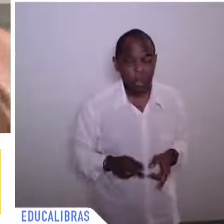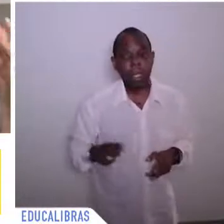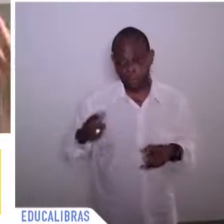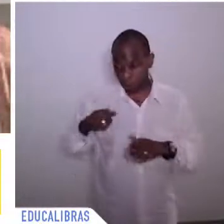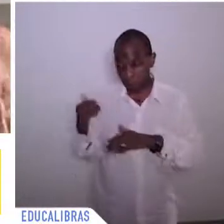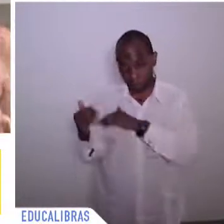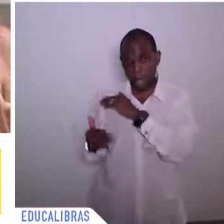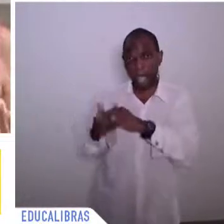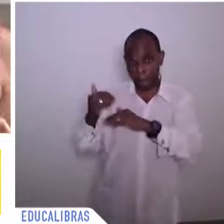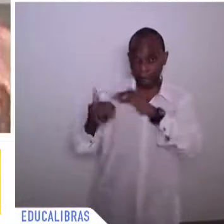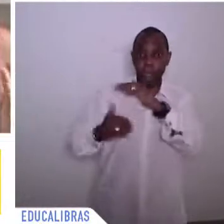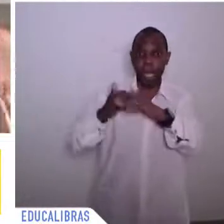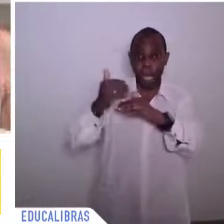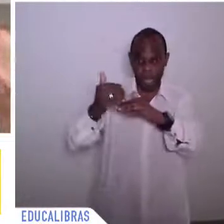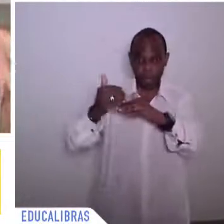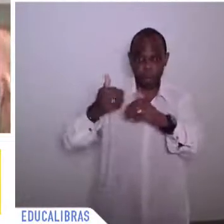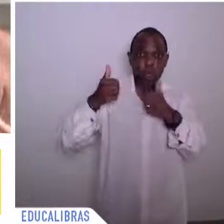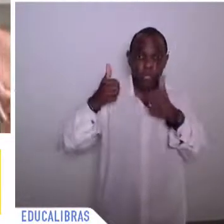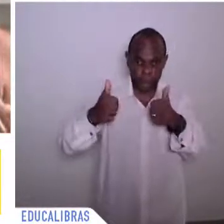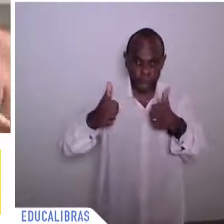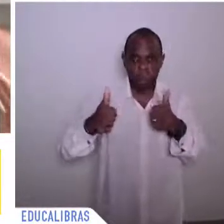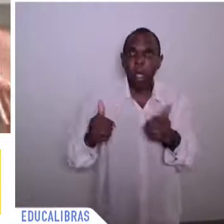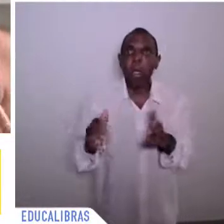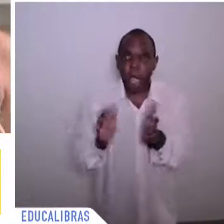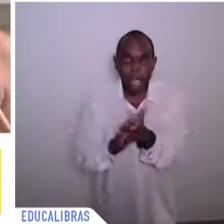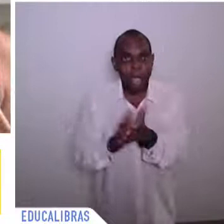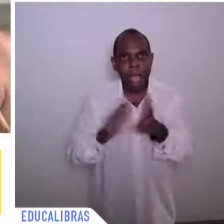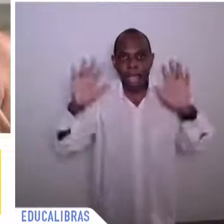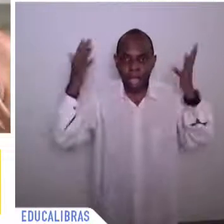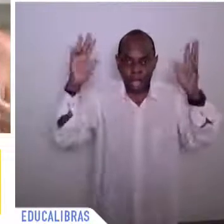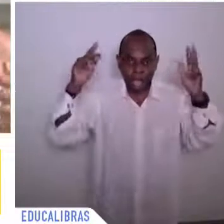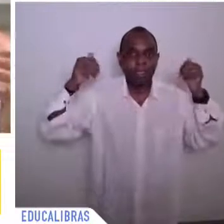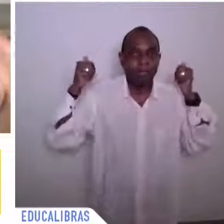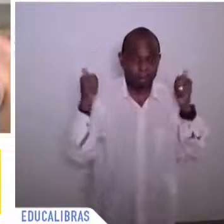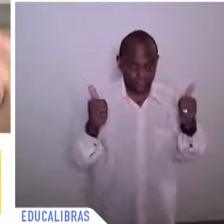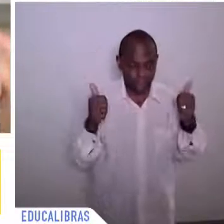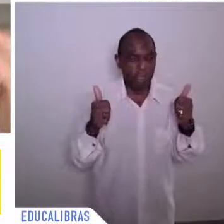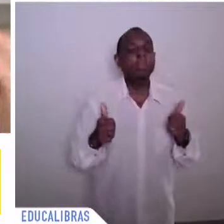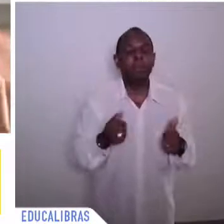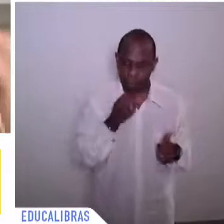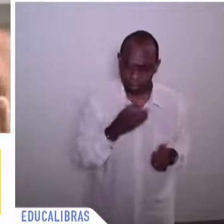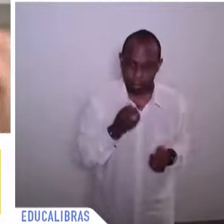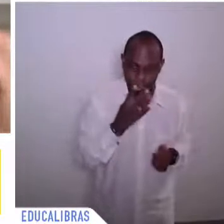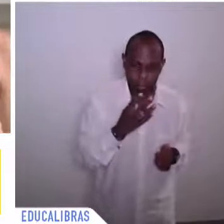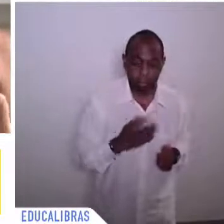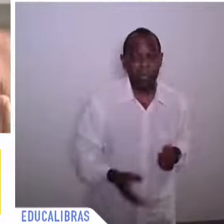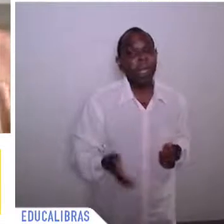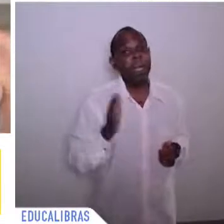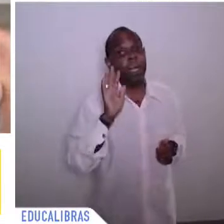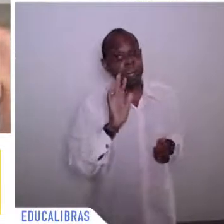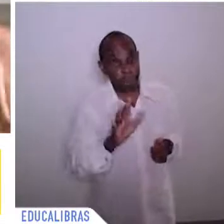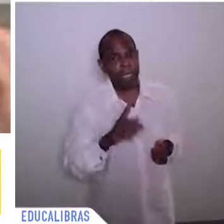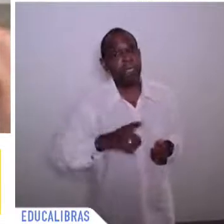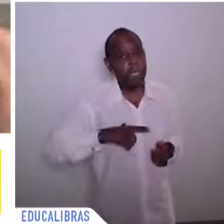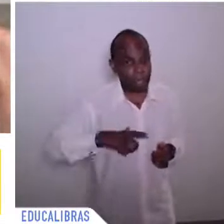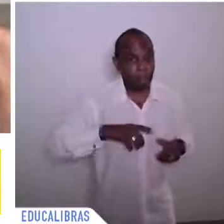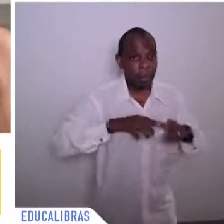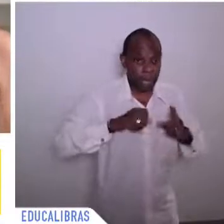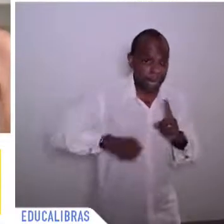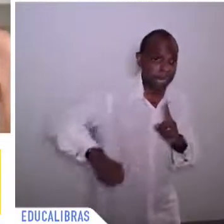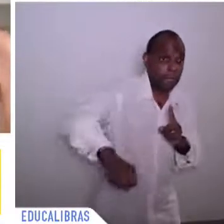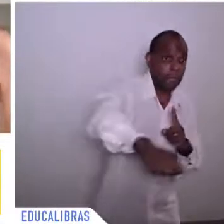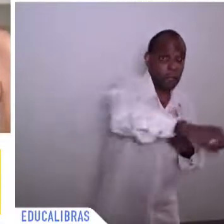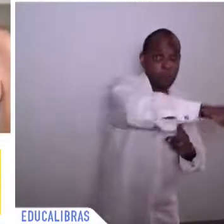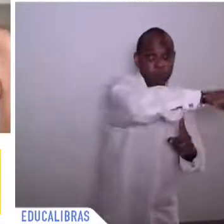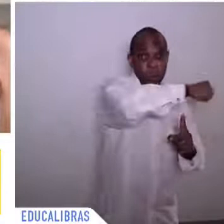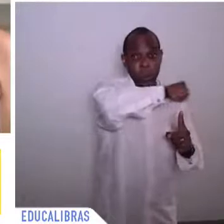saw personally this fight between the advances that had been made and that new